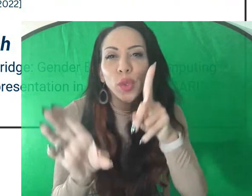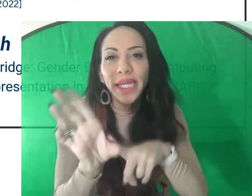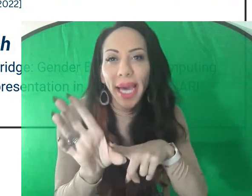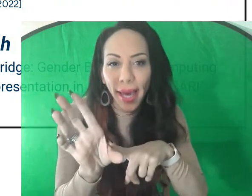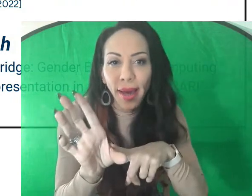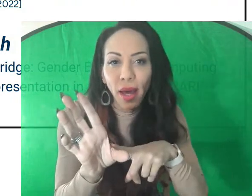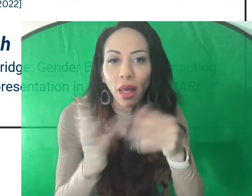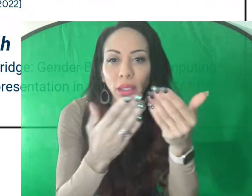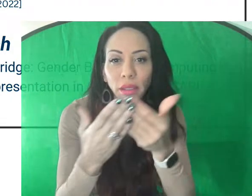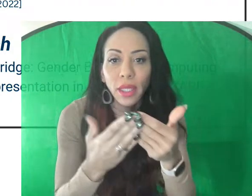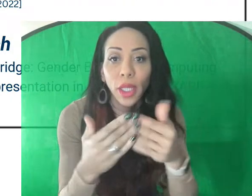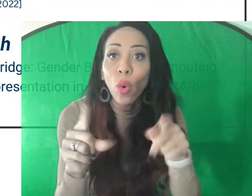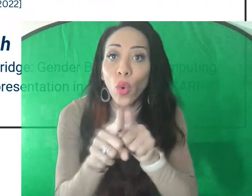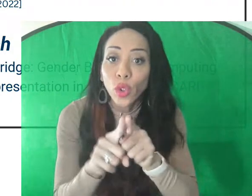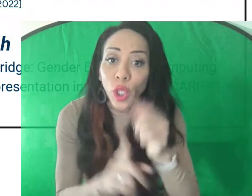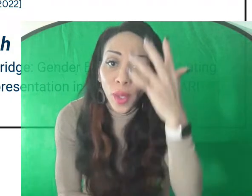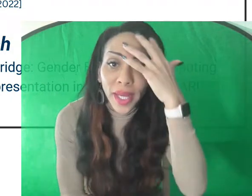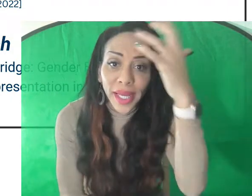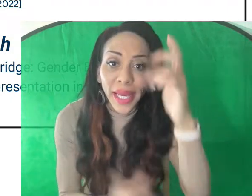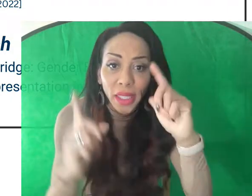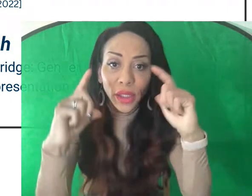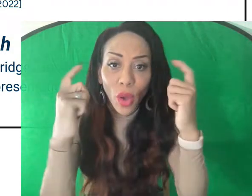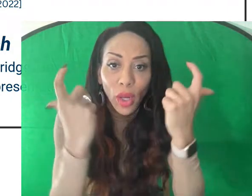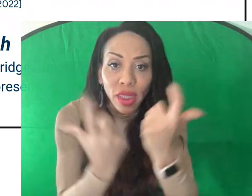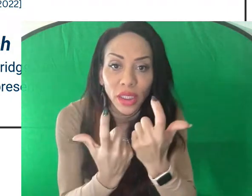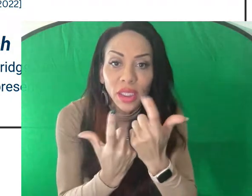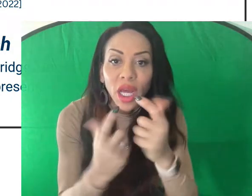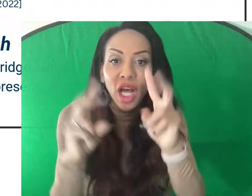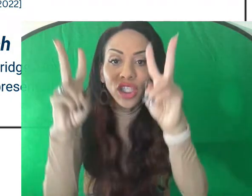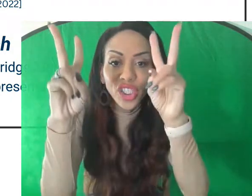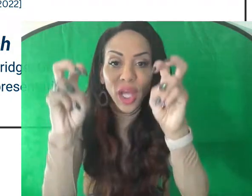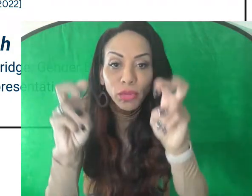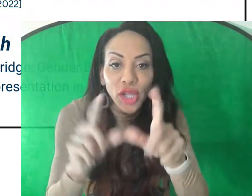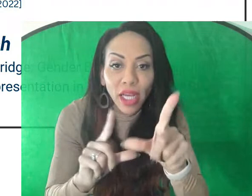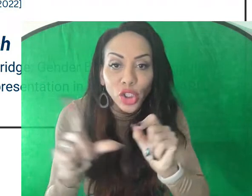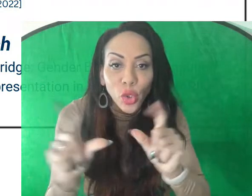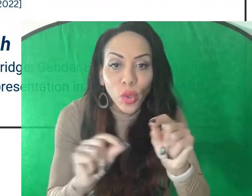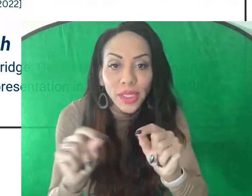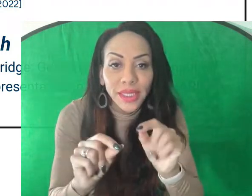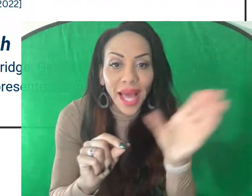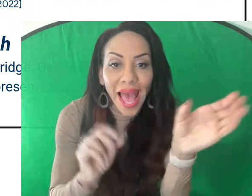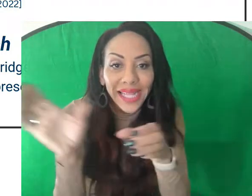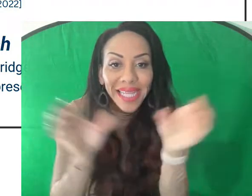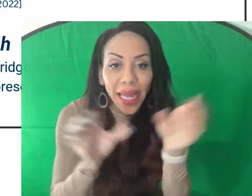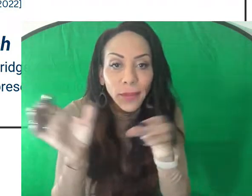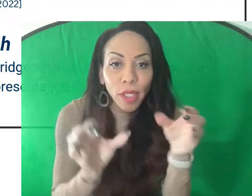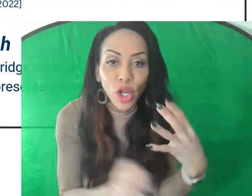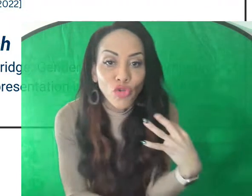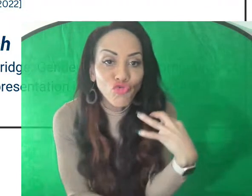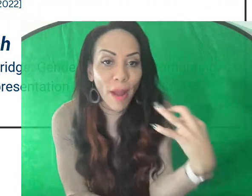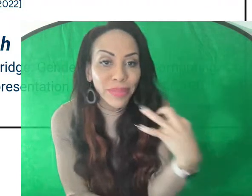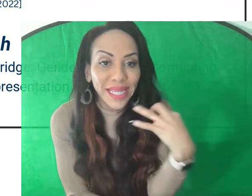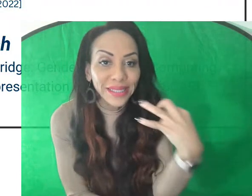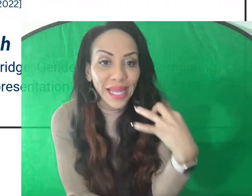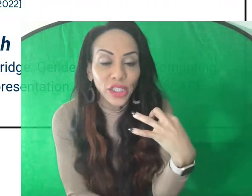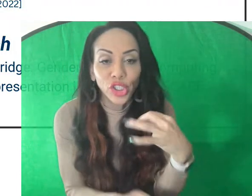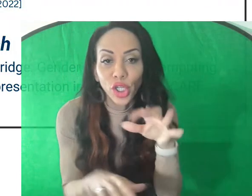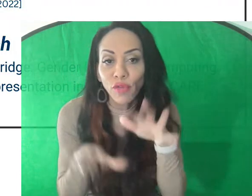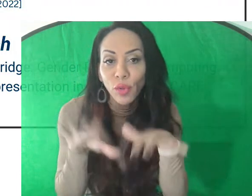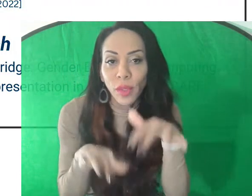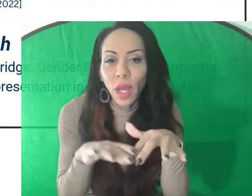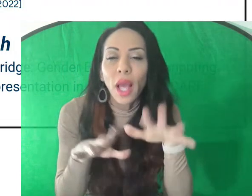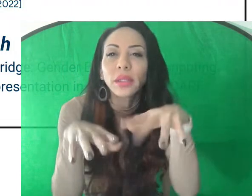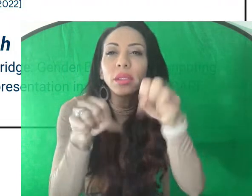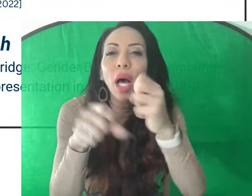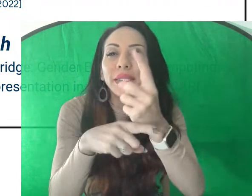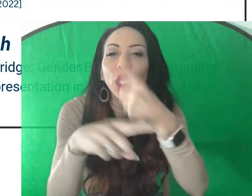is also doing subject choice attainment and representation in computing. And they've started that last year. And I think, again, it's like a 2 or 3